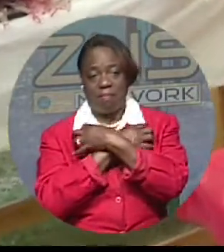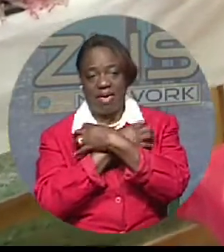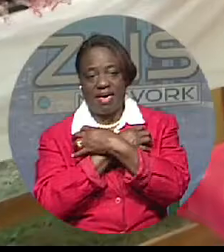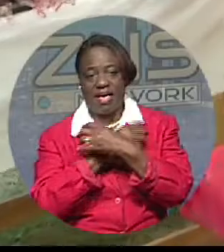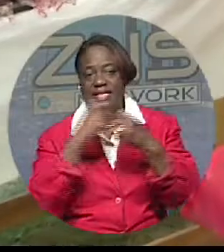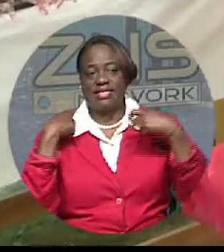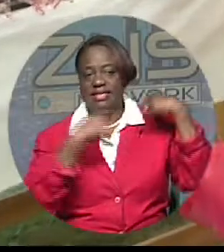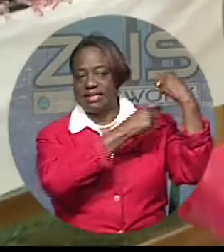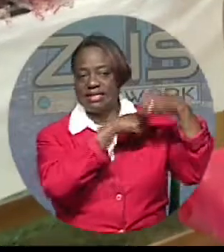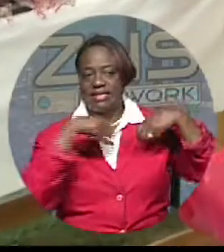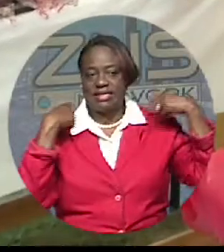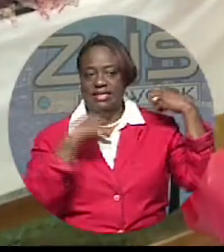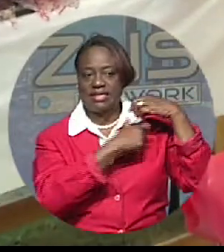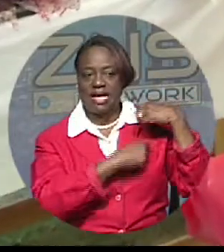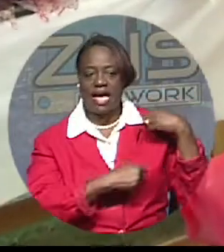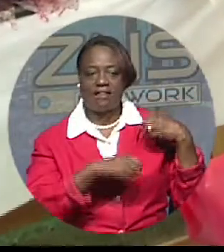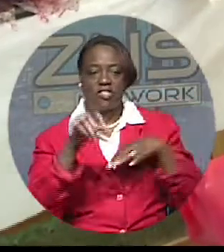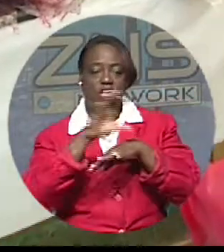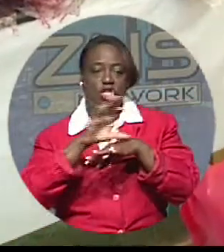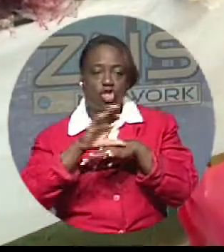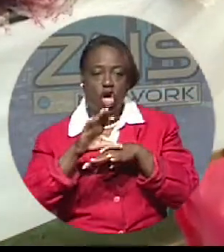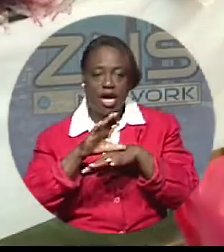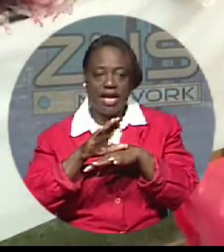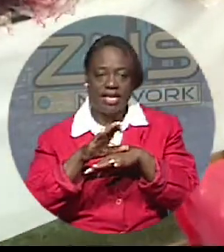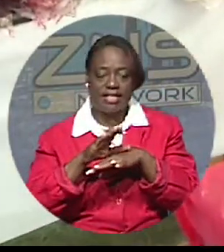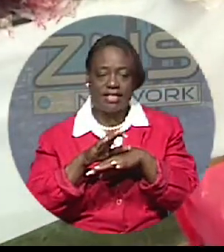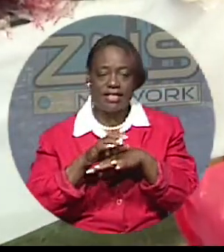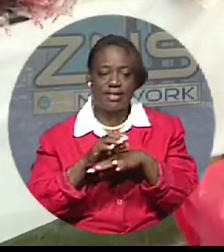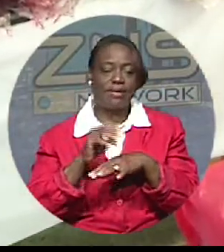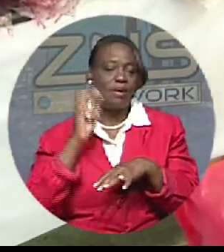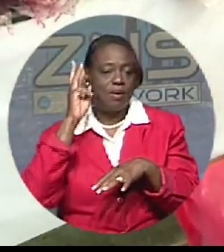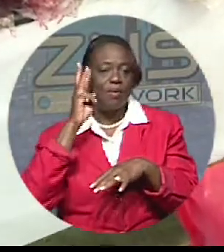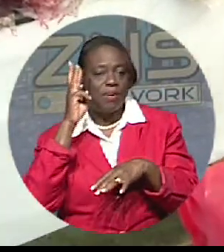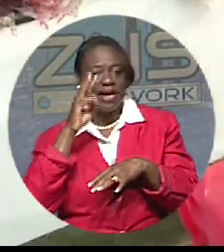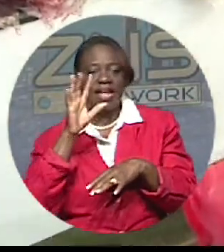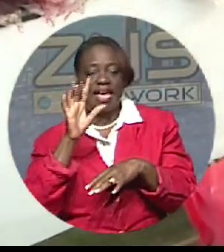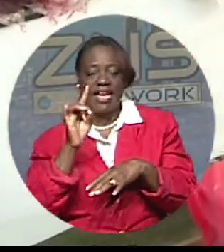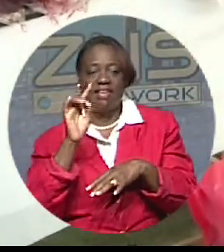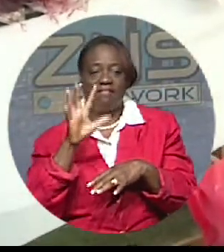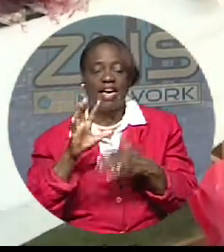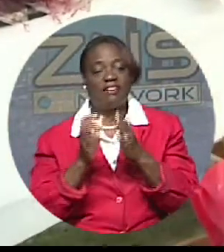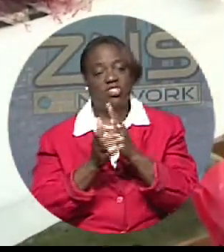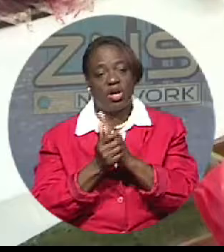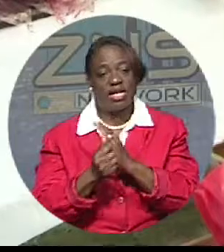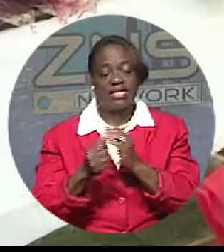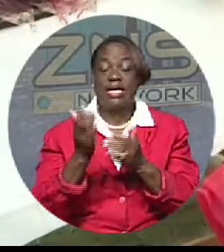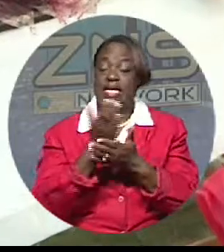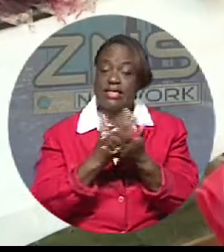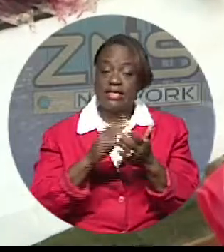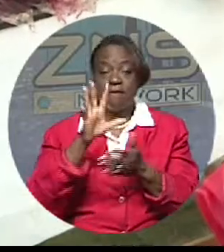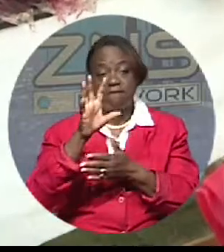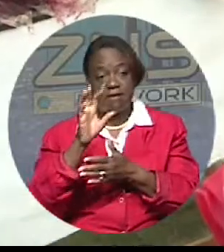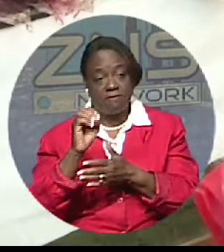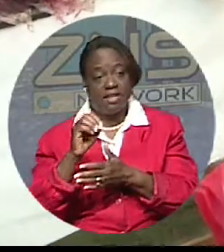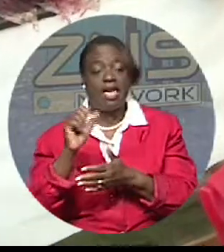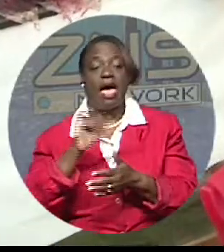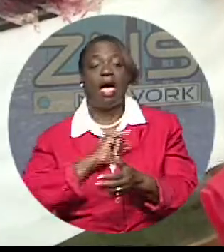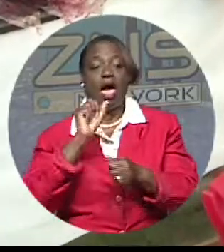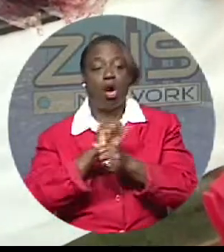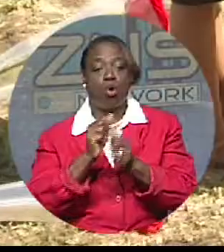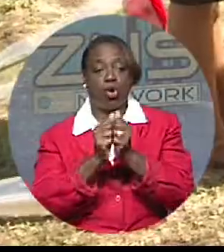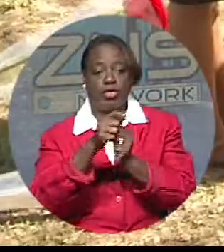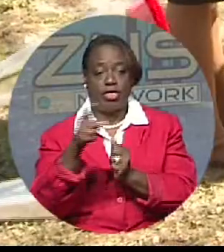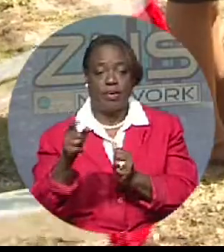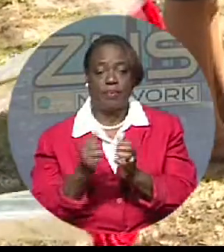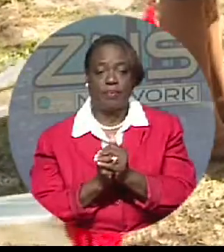some scarf. You have some chocolates, some apple ciders, like $85. Some are $50. I work with you, whatever you want. I try to